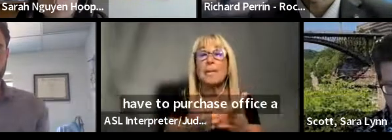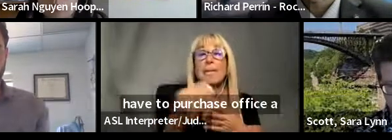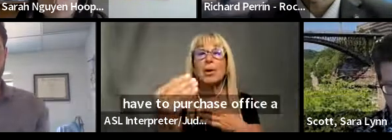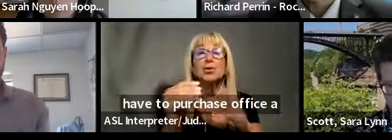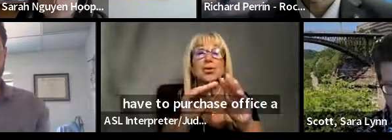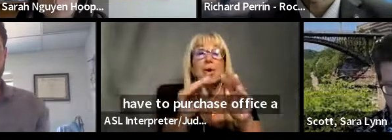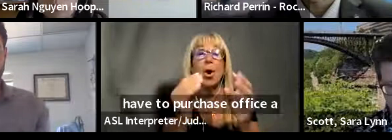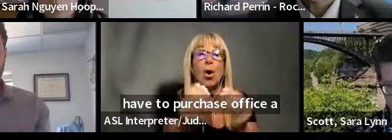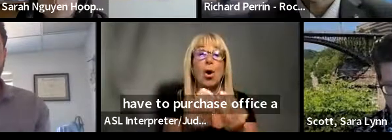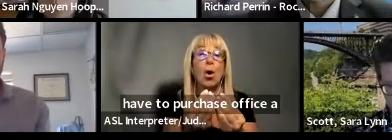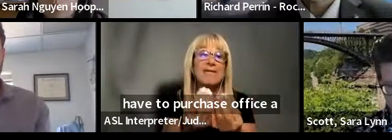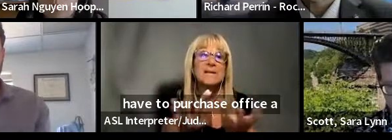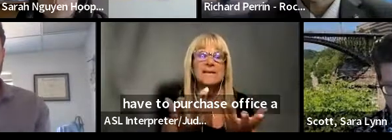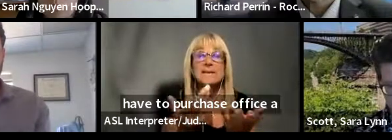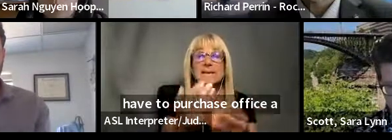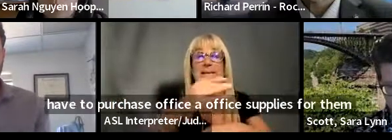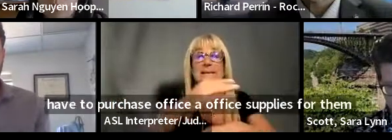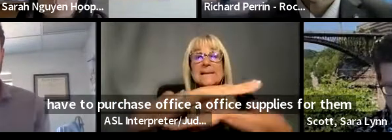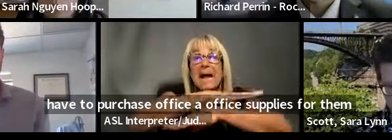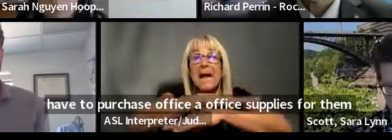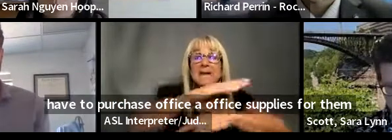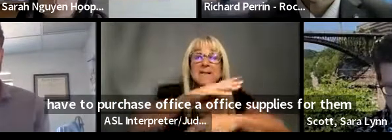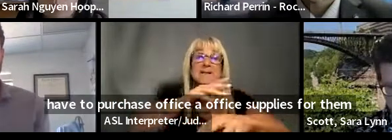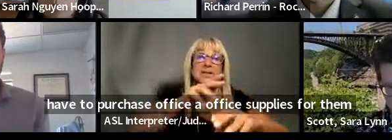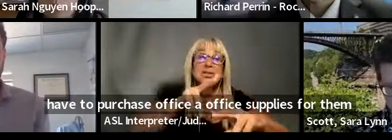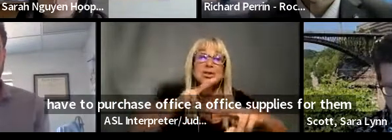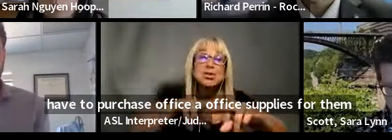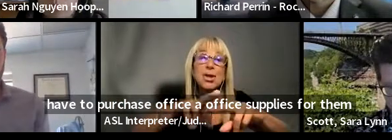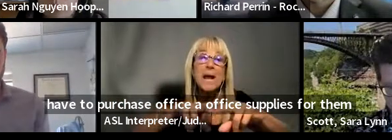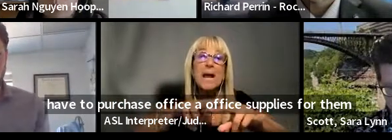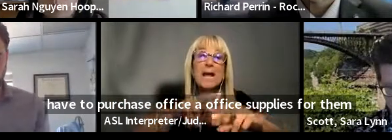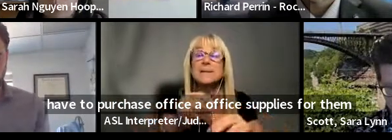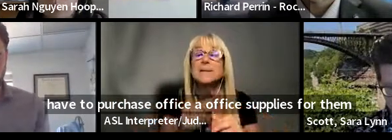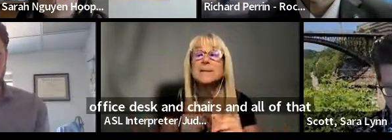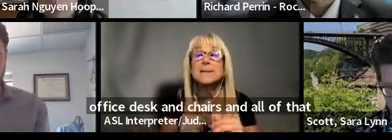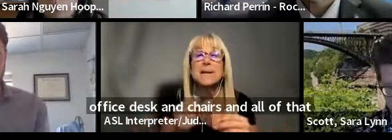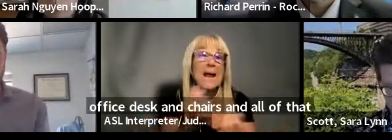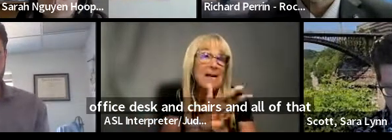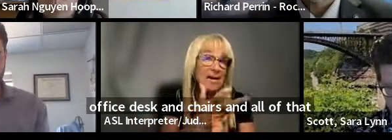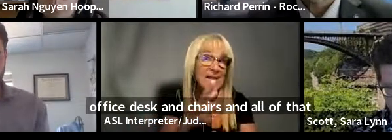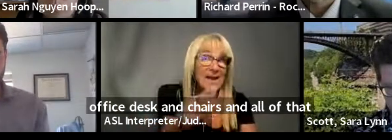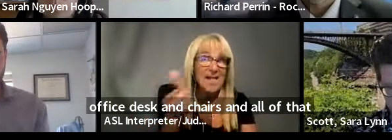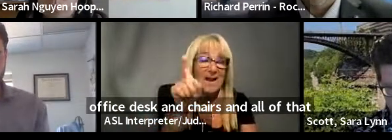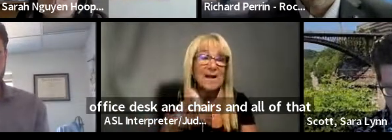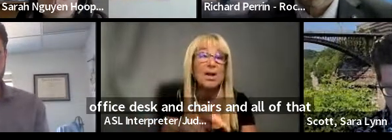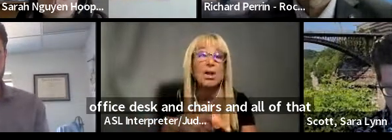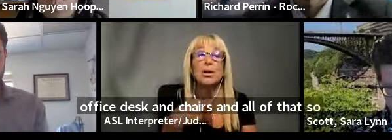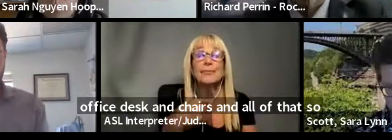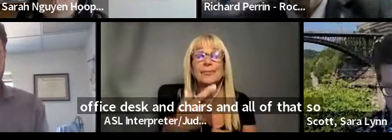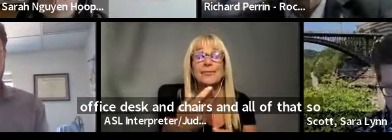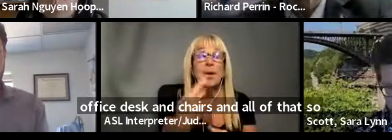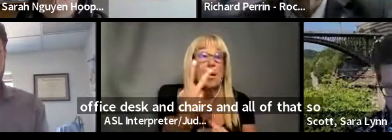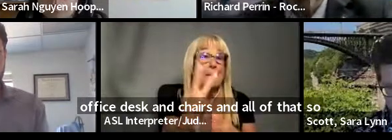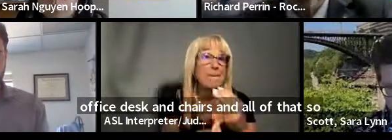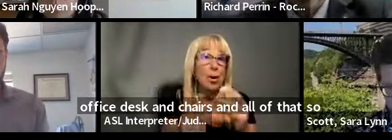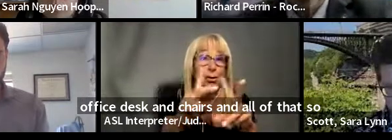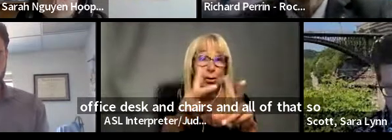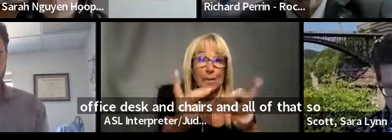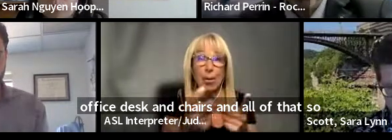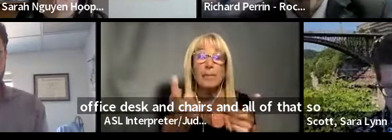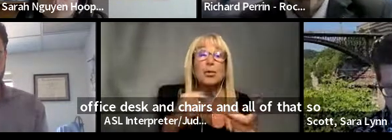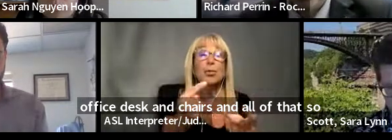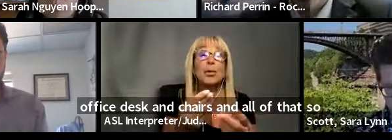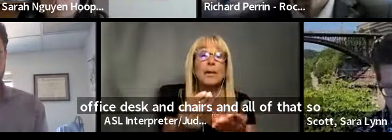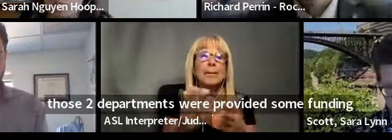supplies for them, office desk and chairs and all of that. So those 2 departments were provided some funding